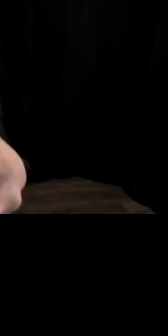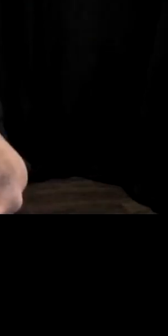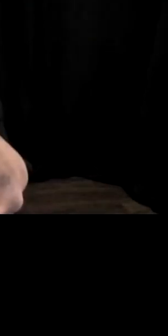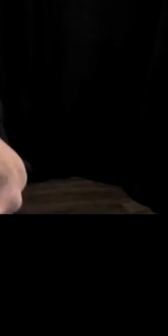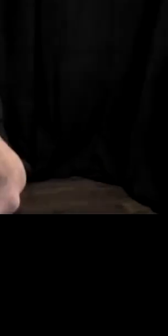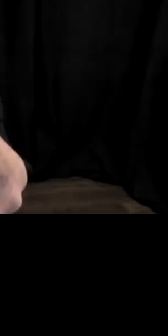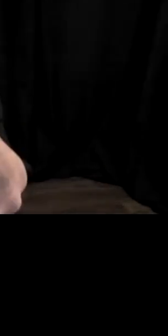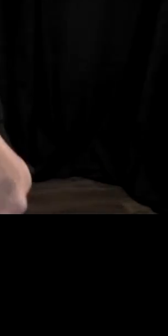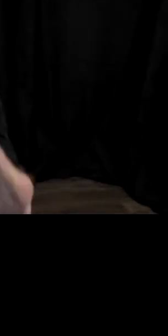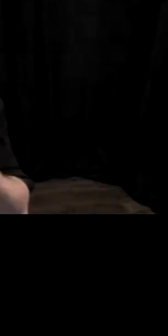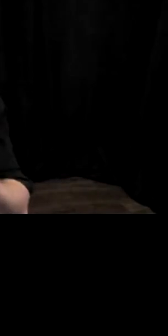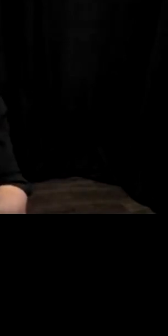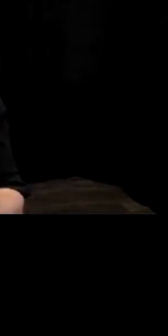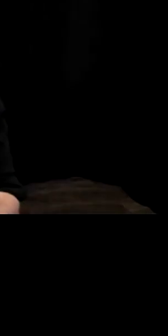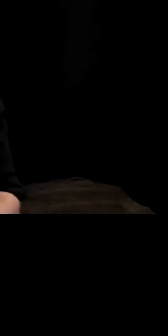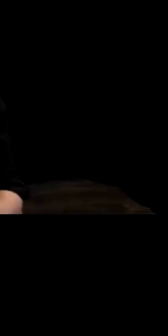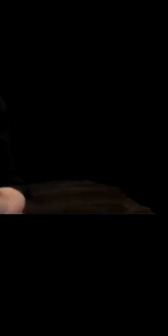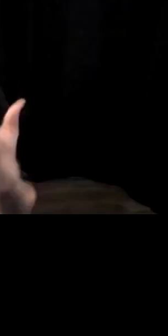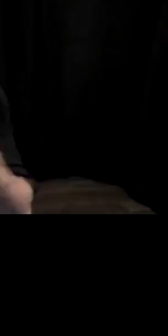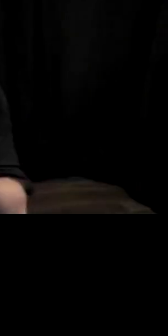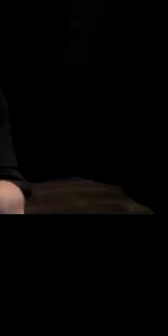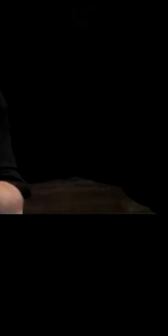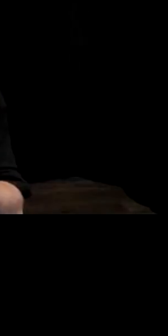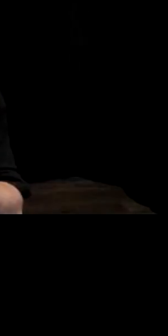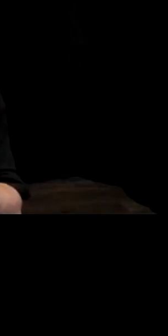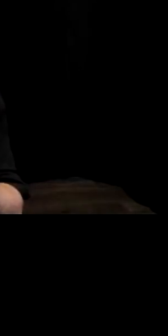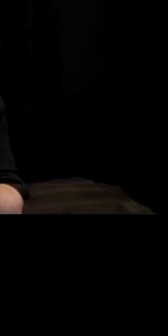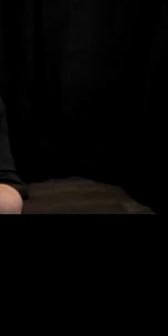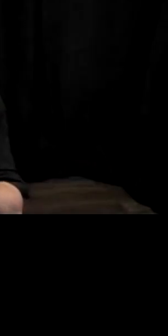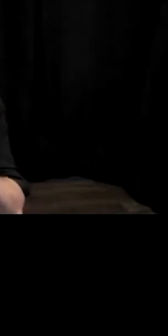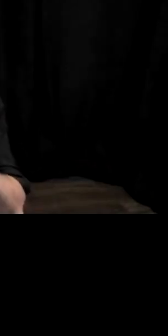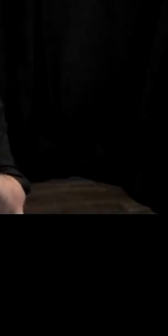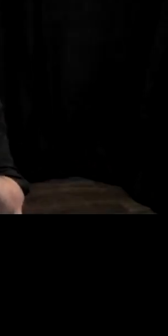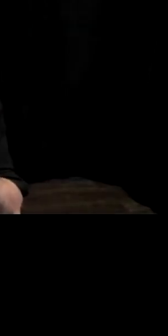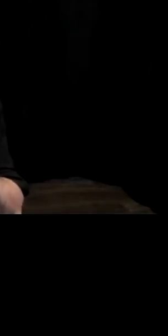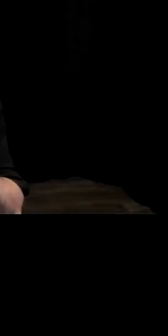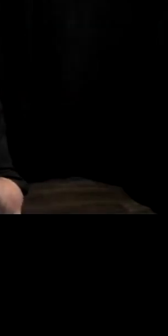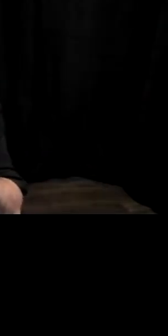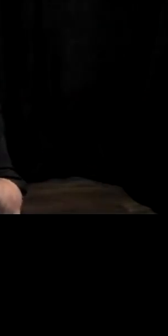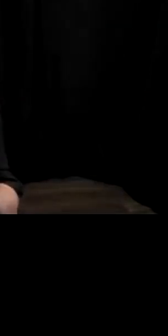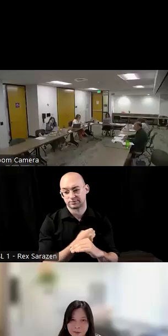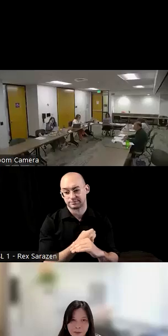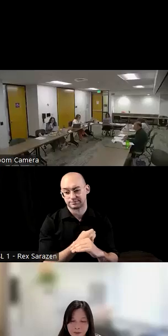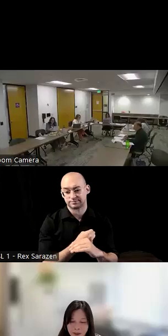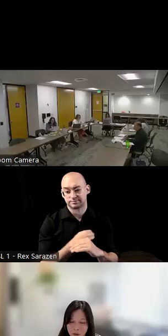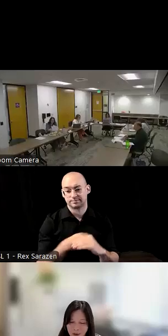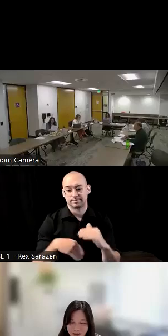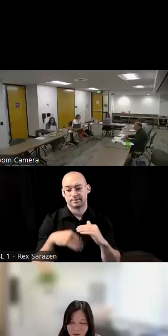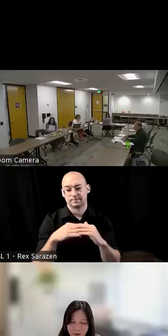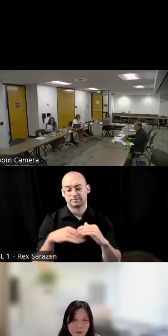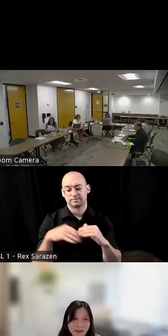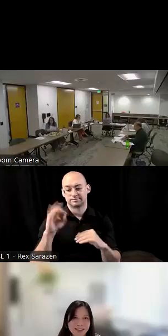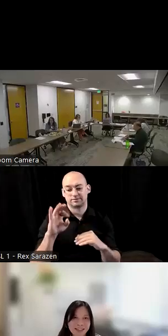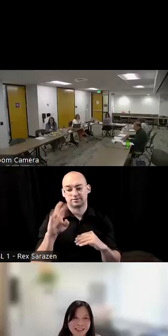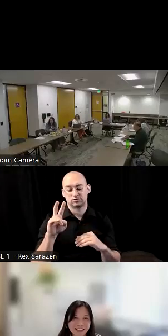the membership composition, having a minimum of 17 members, maximum of